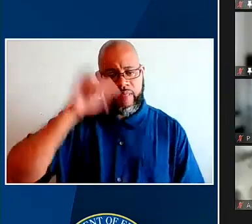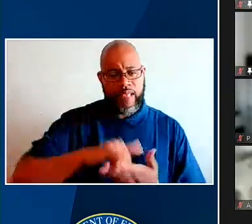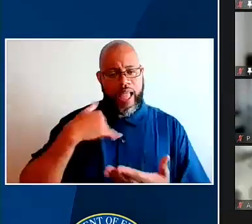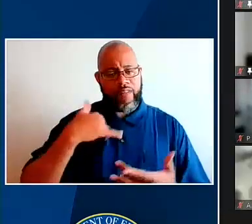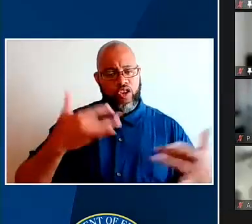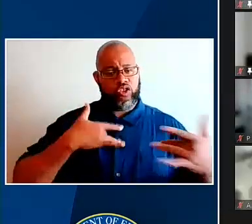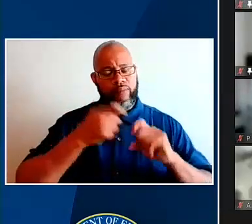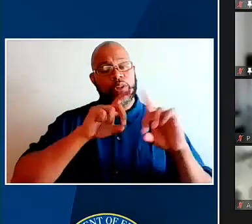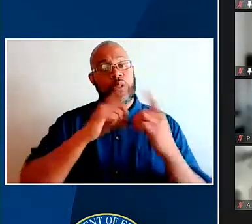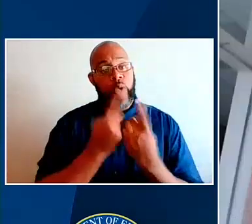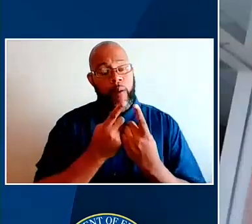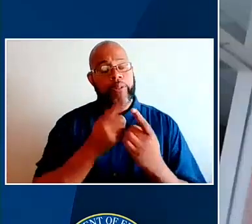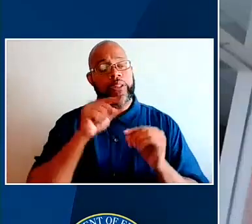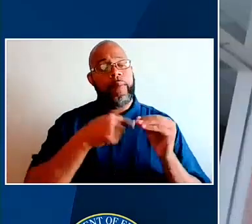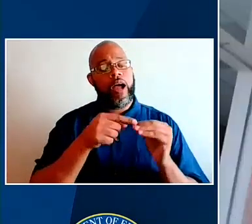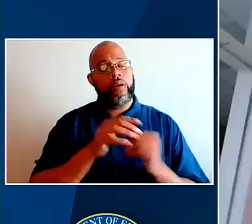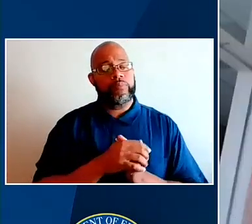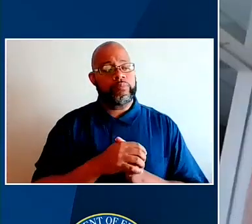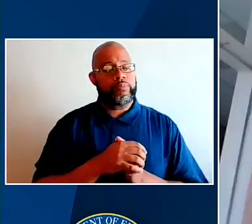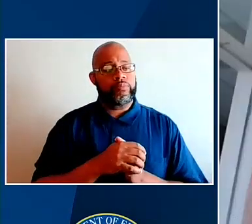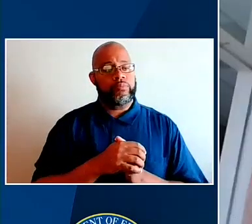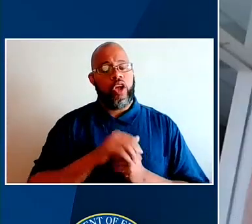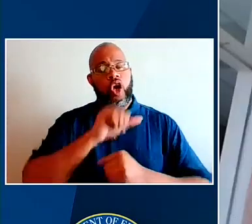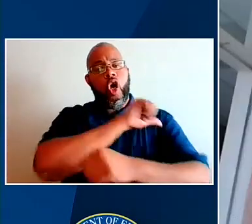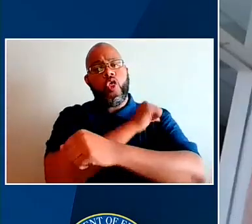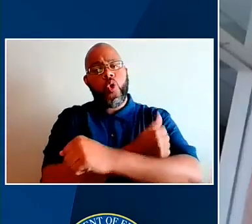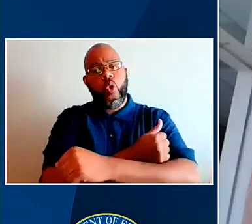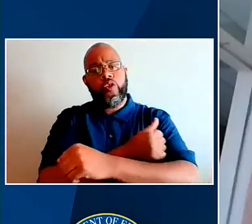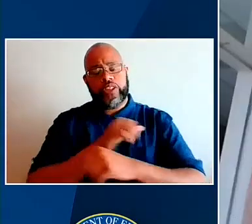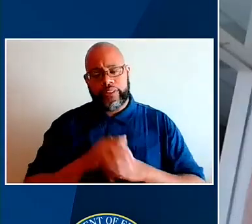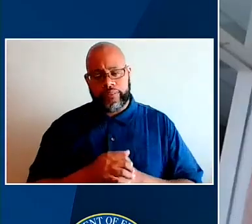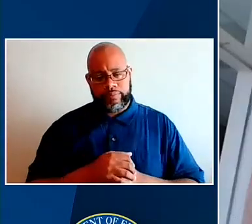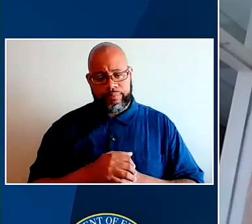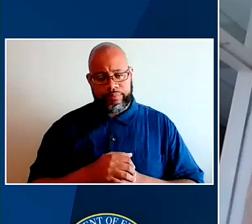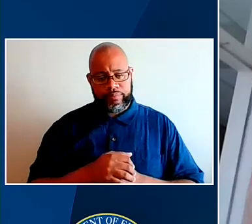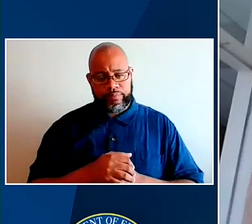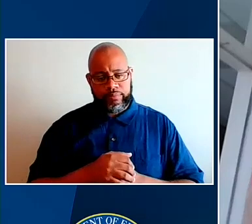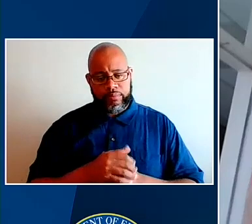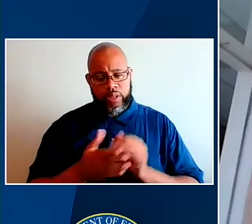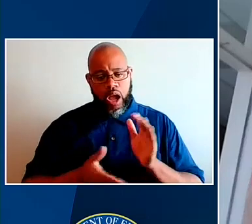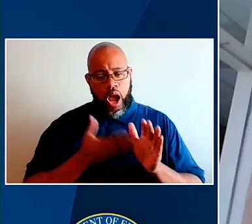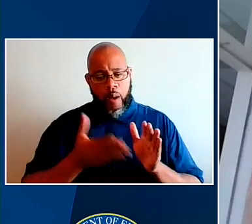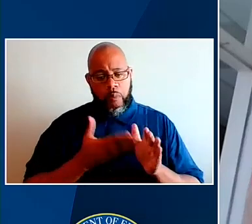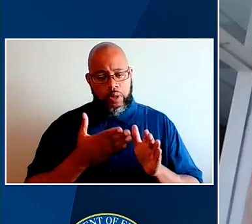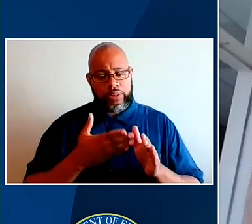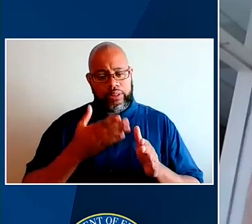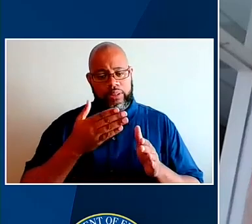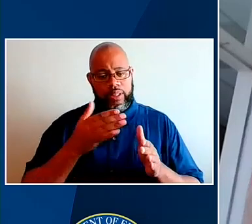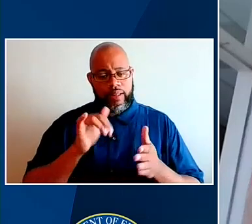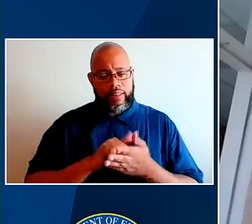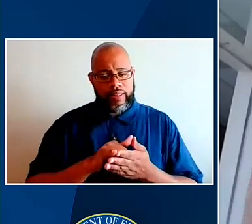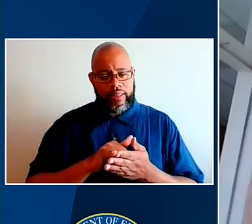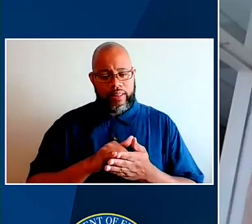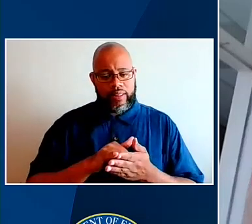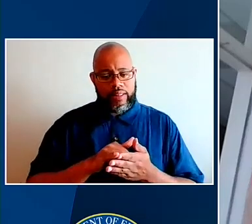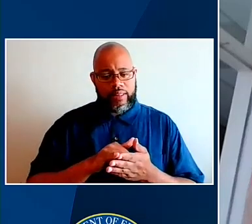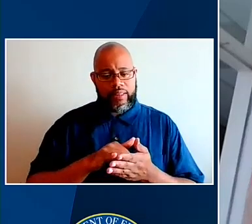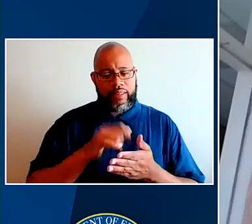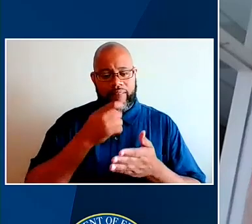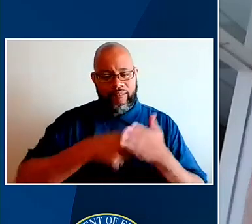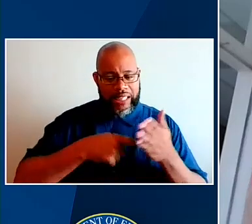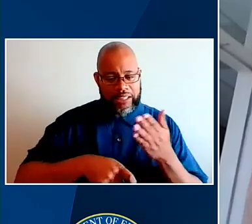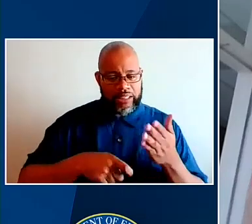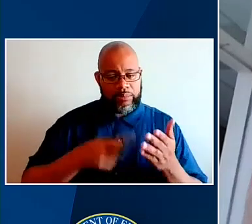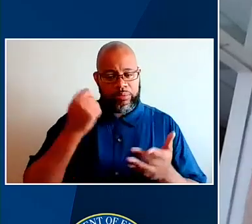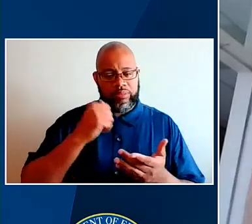from the department about the authority on outright prohibition of fees for a tier two arrangement because there's